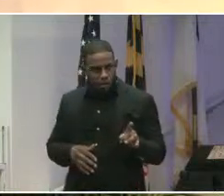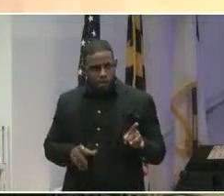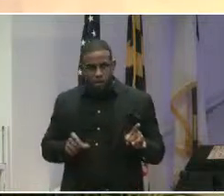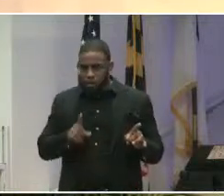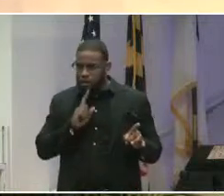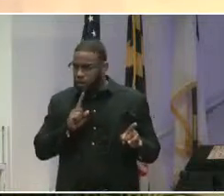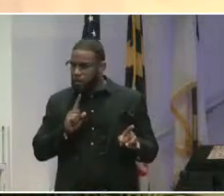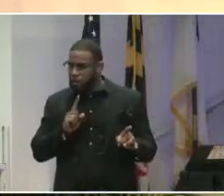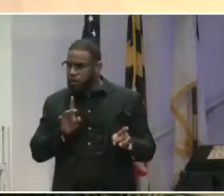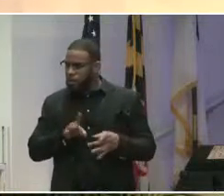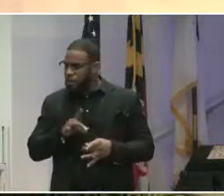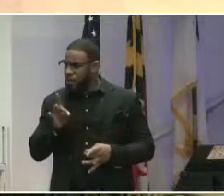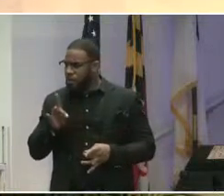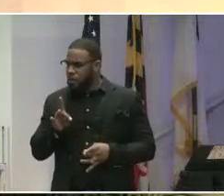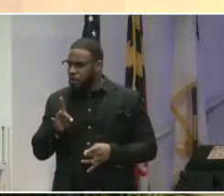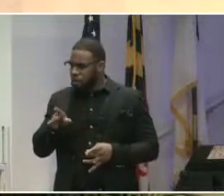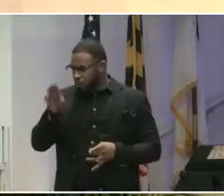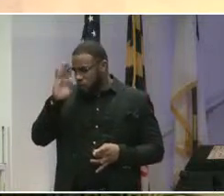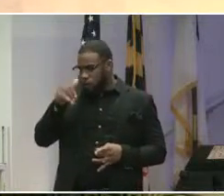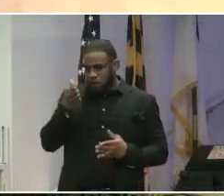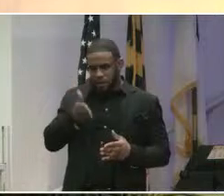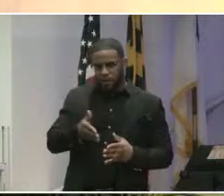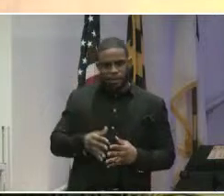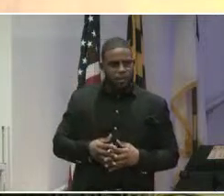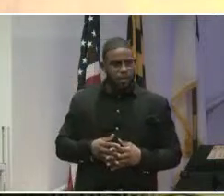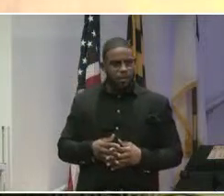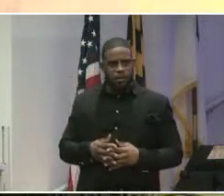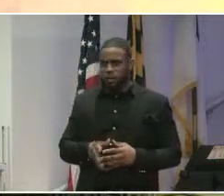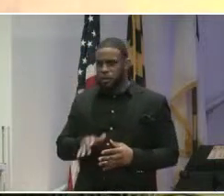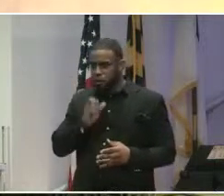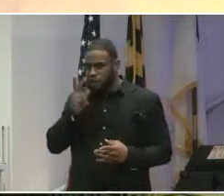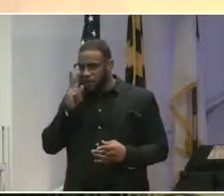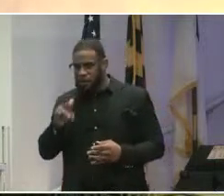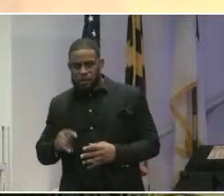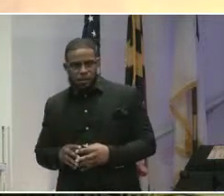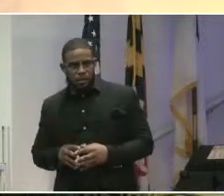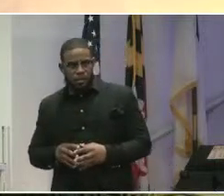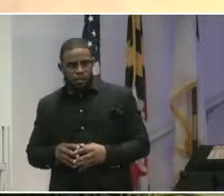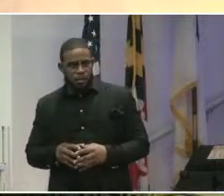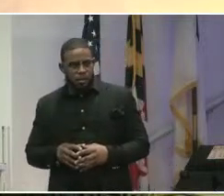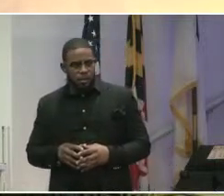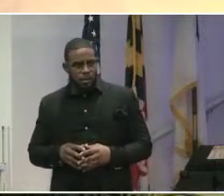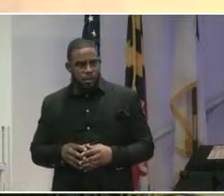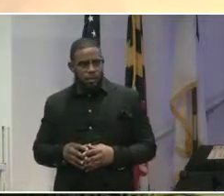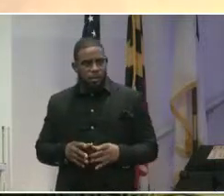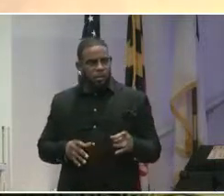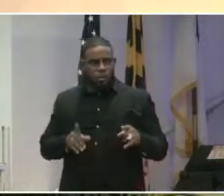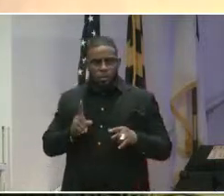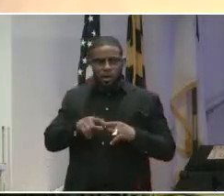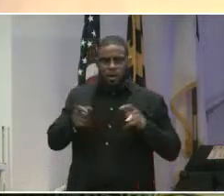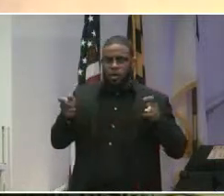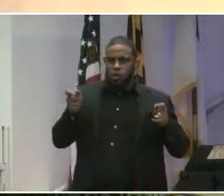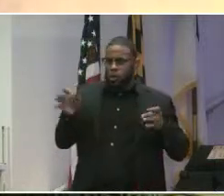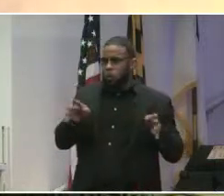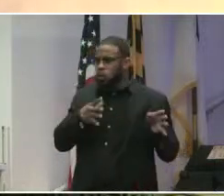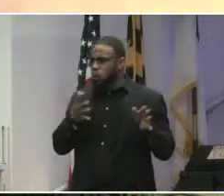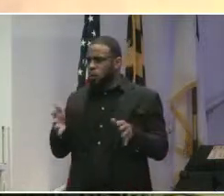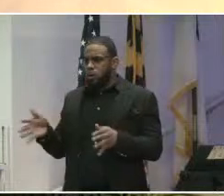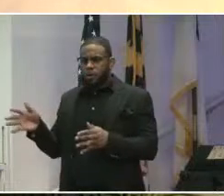There's a spirit. You know it's there. You don't see it. You can't control the